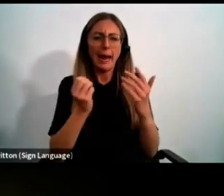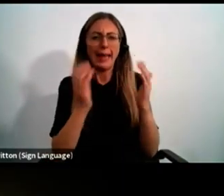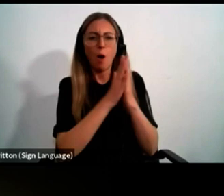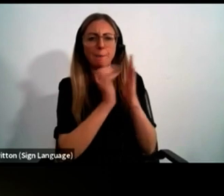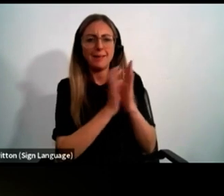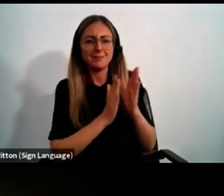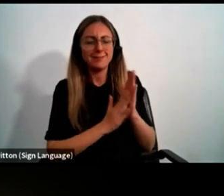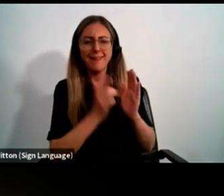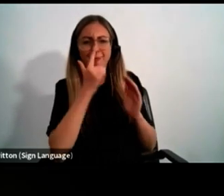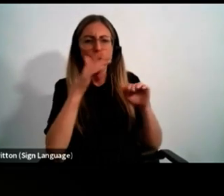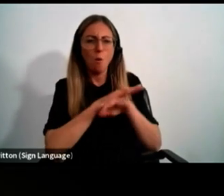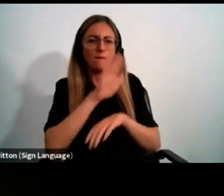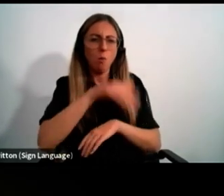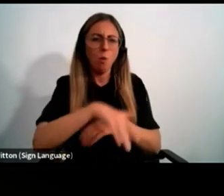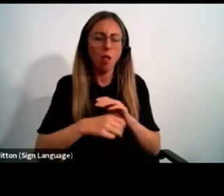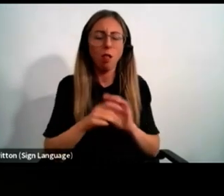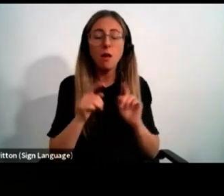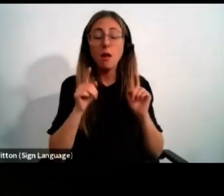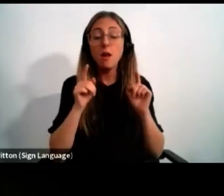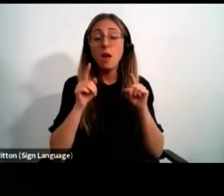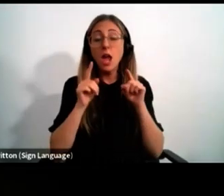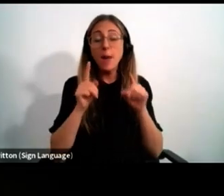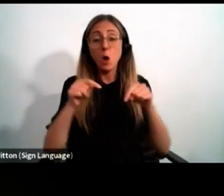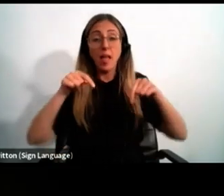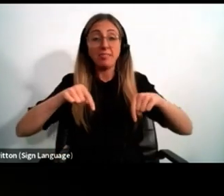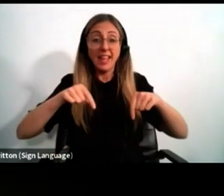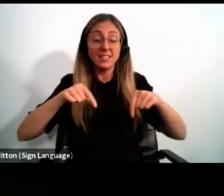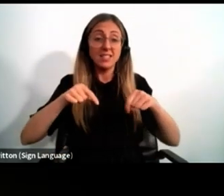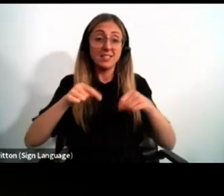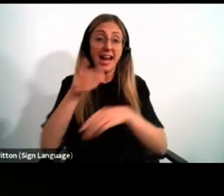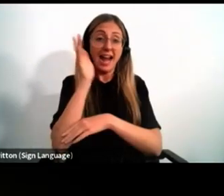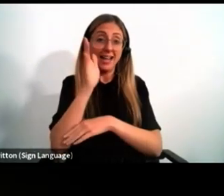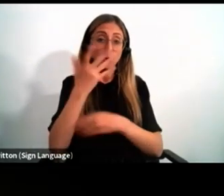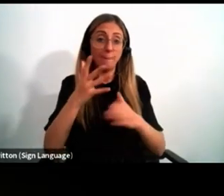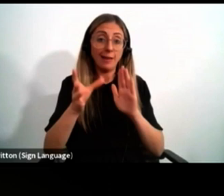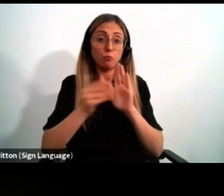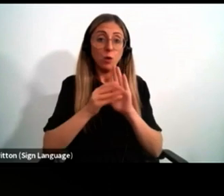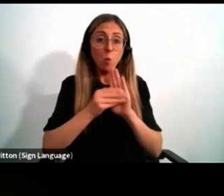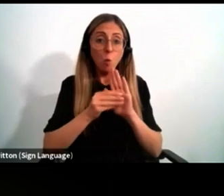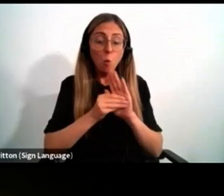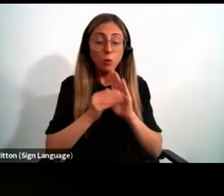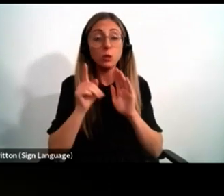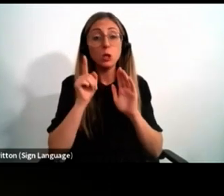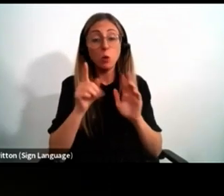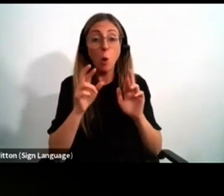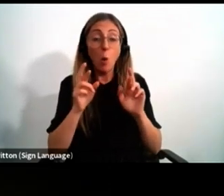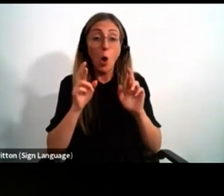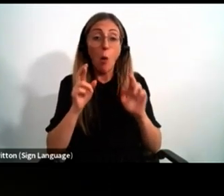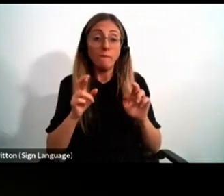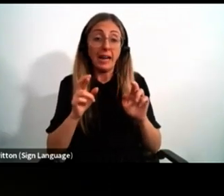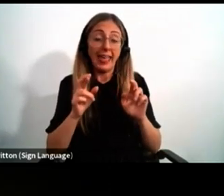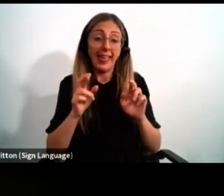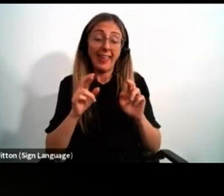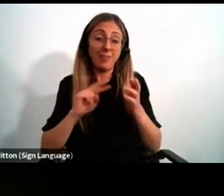to get to them. But this session is being recorded, and I am sure the organizers will be able to share this. Victoria